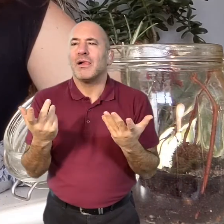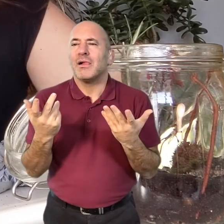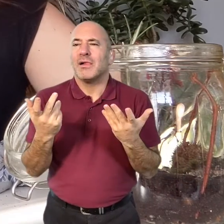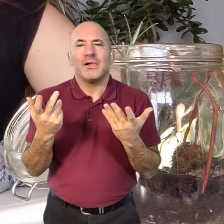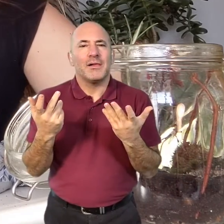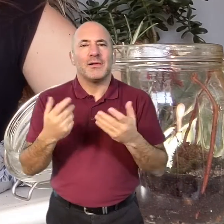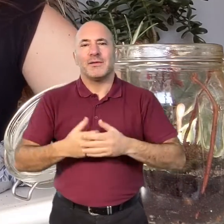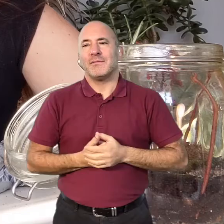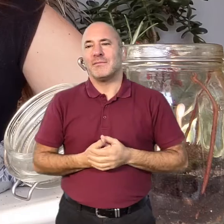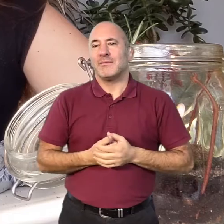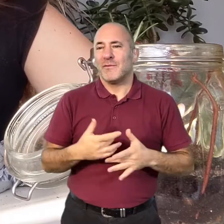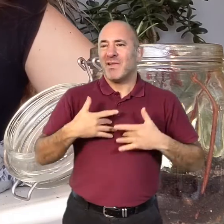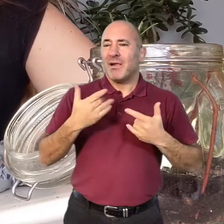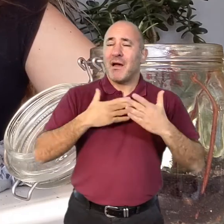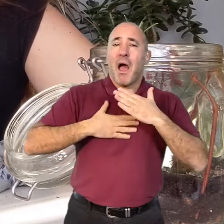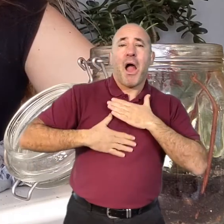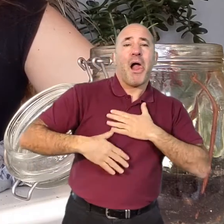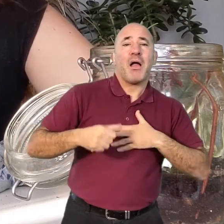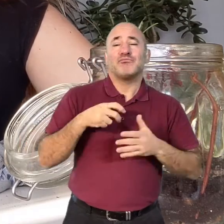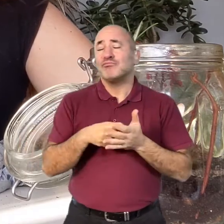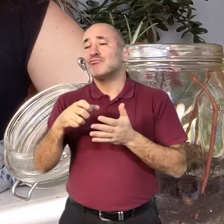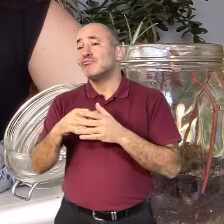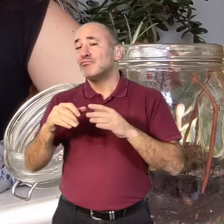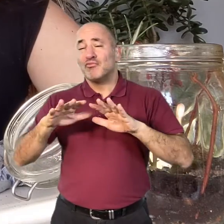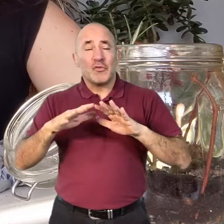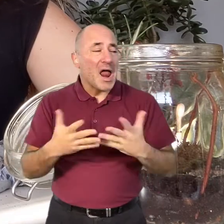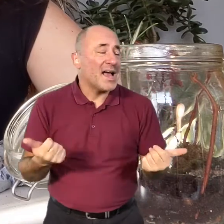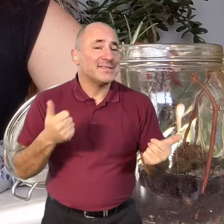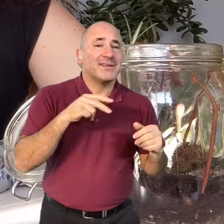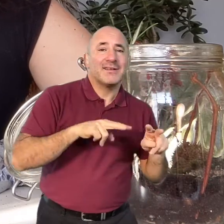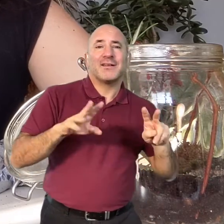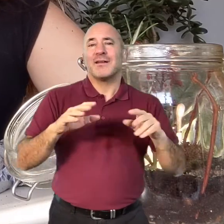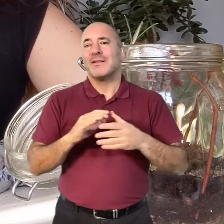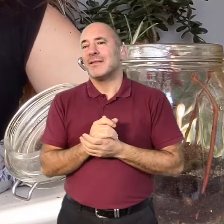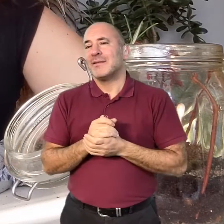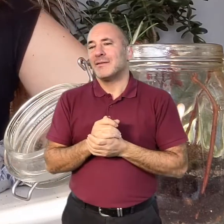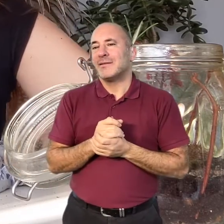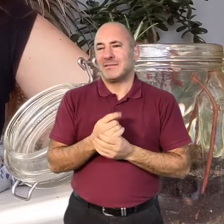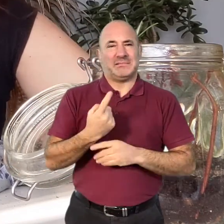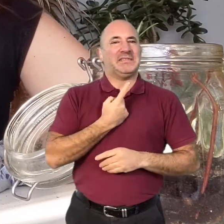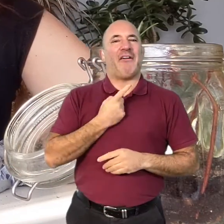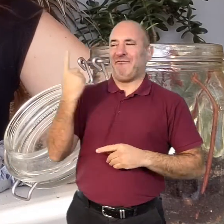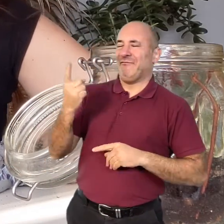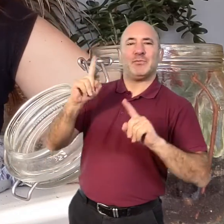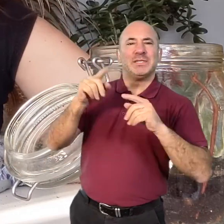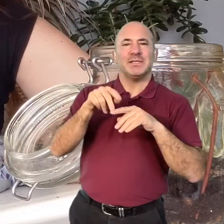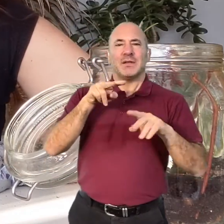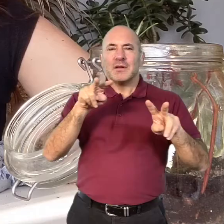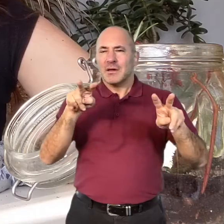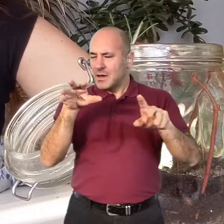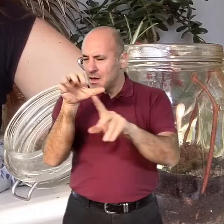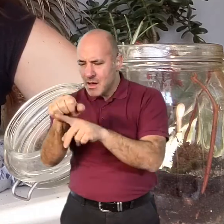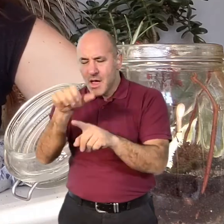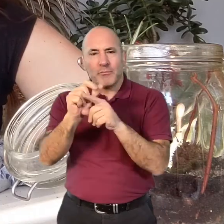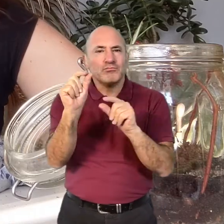in nature. Does it feel calming? Does it feel relaxing? I think I really enjoy